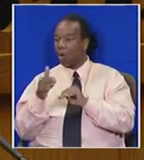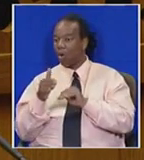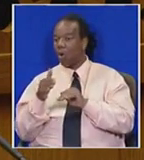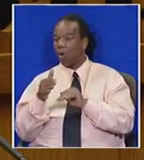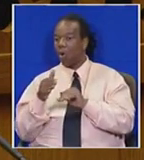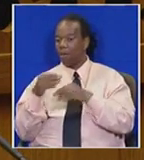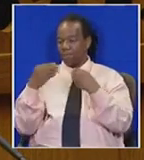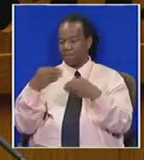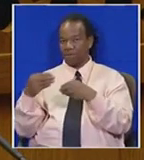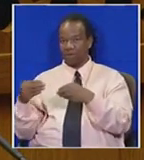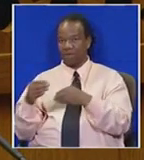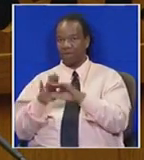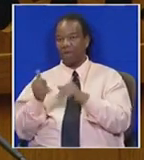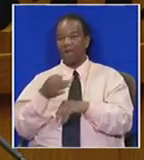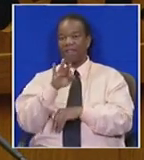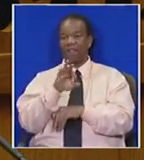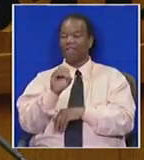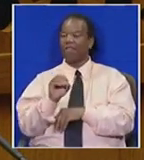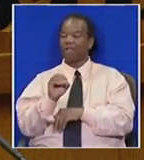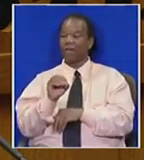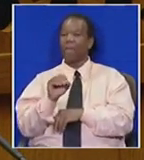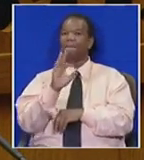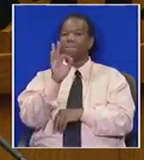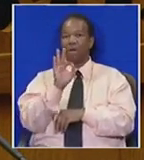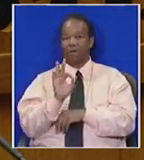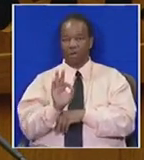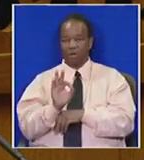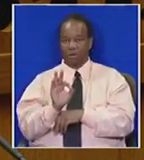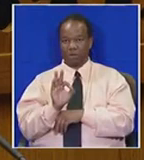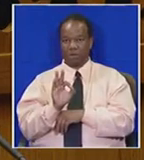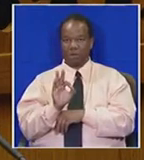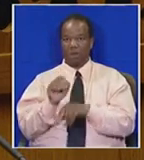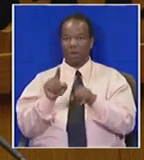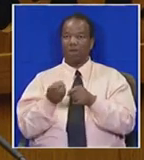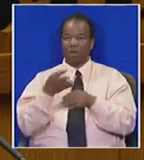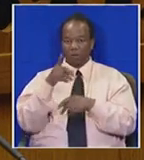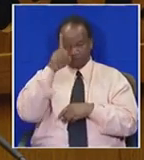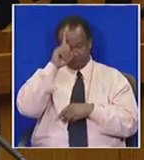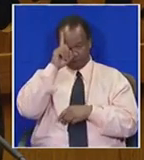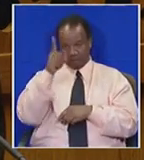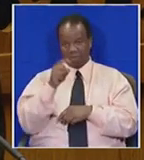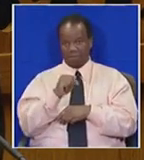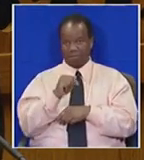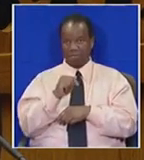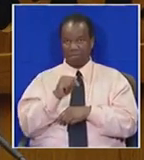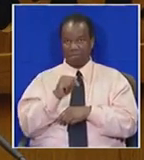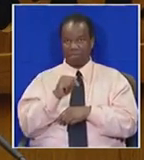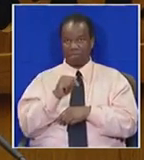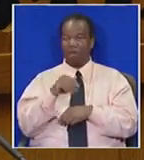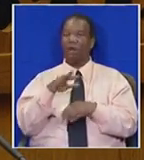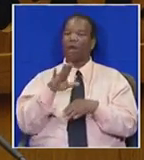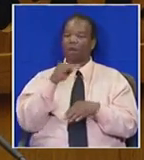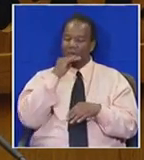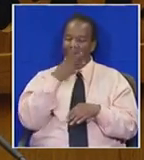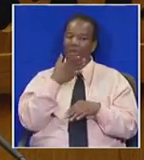shareholding by selling 30% of equity in the local operation to Black South Africans, including